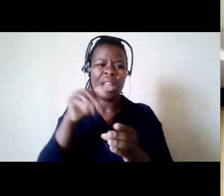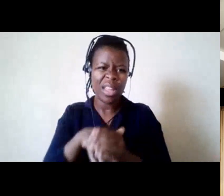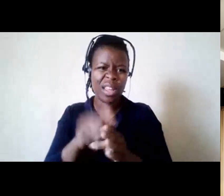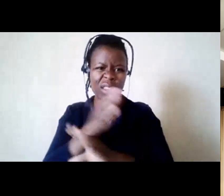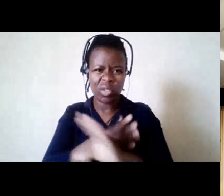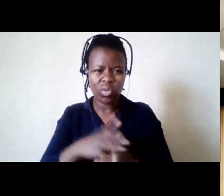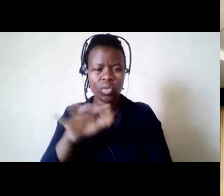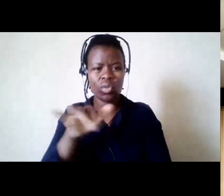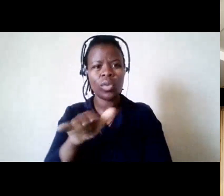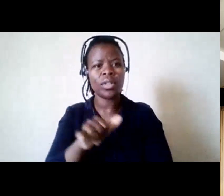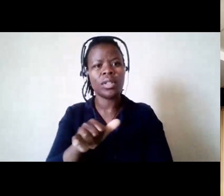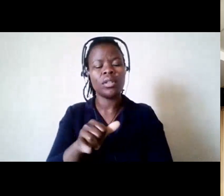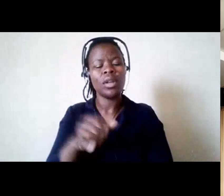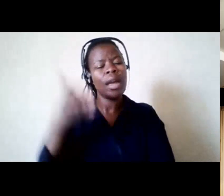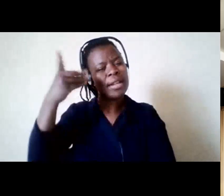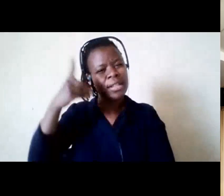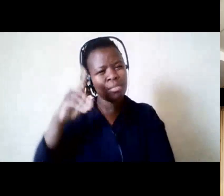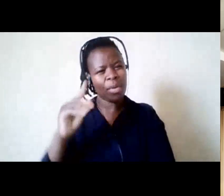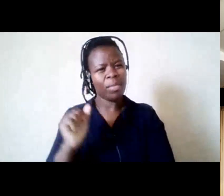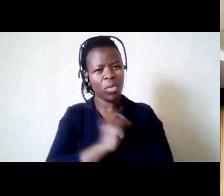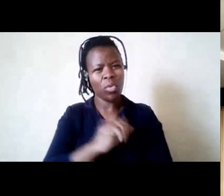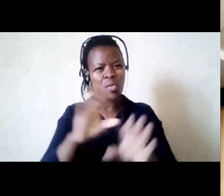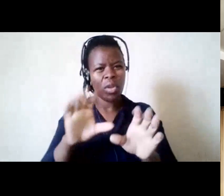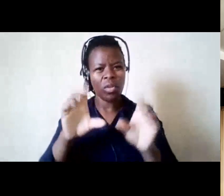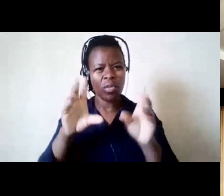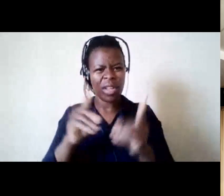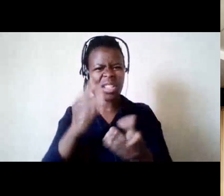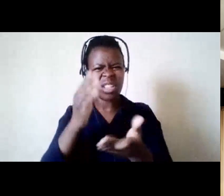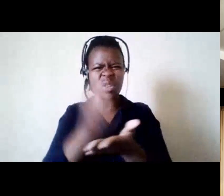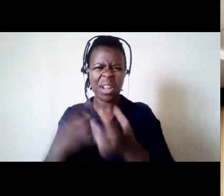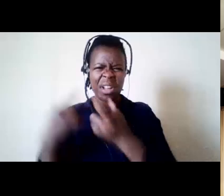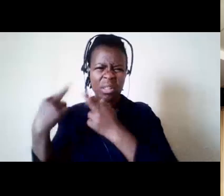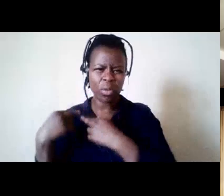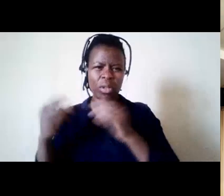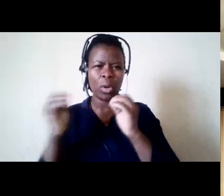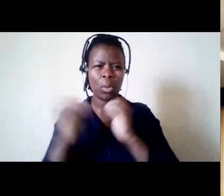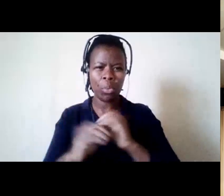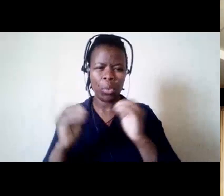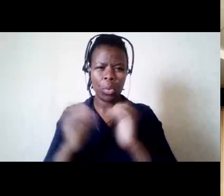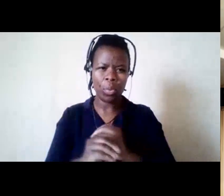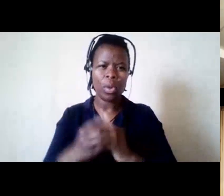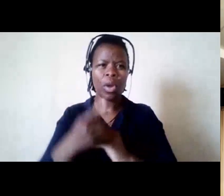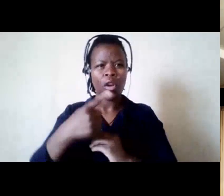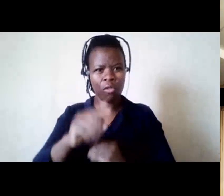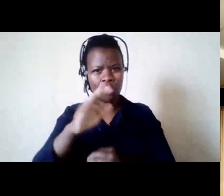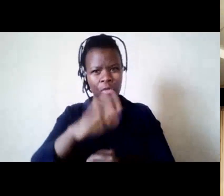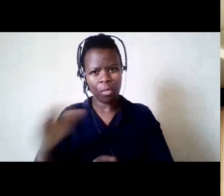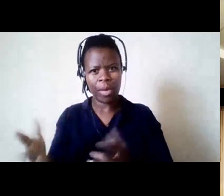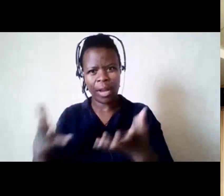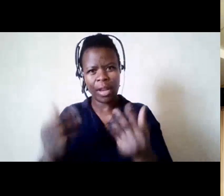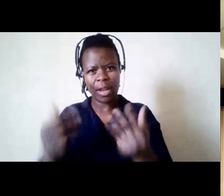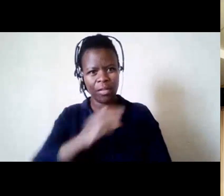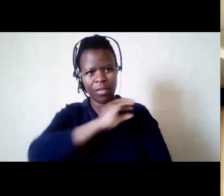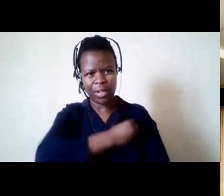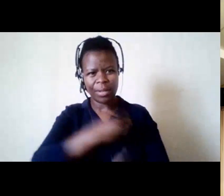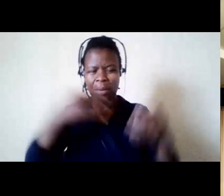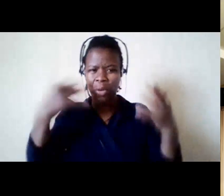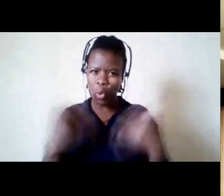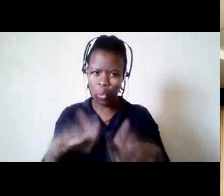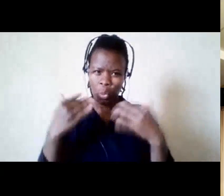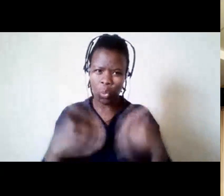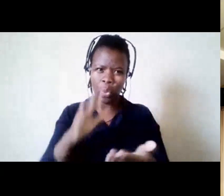of Education is not taking responsibility for learners with severe to profound intellectual disabilities. We're in a